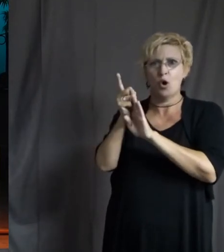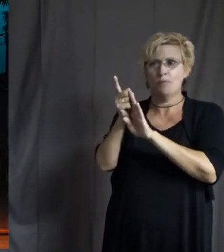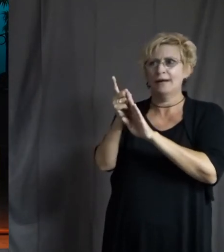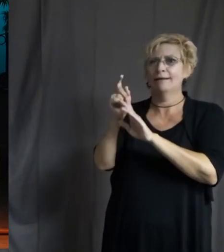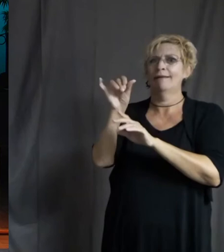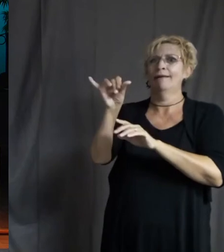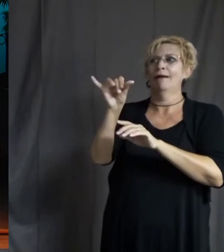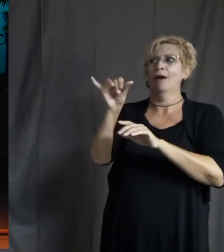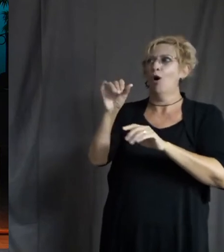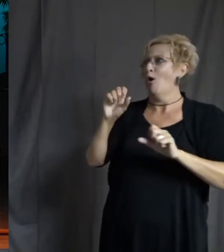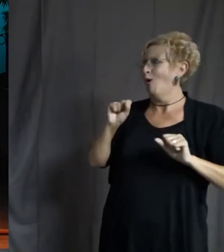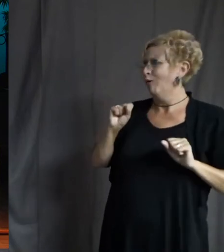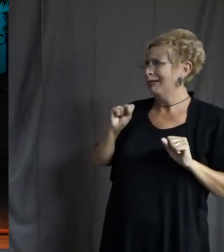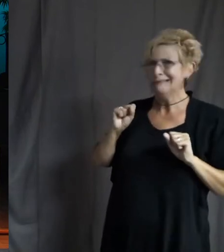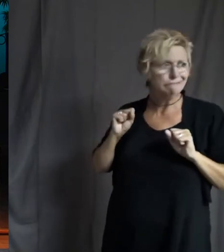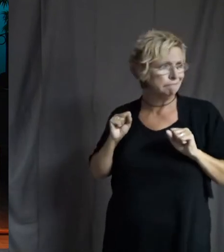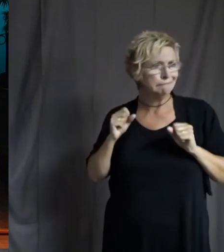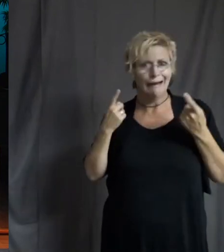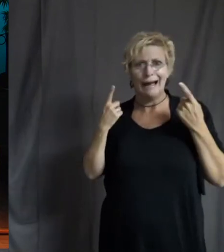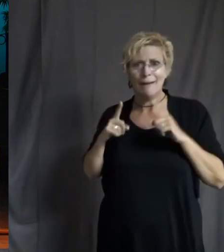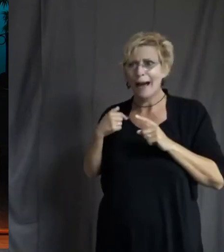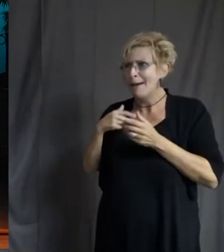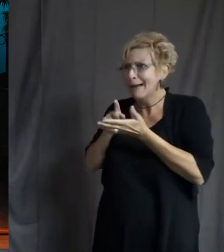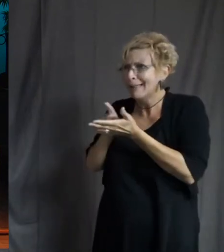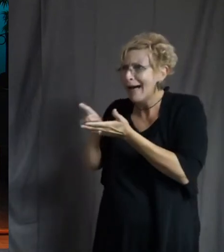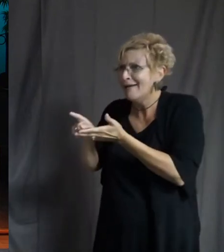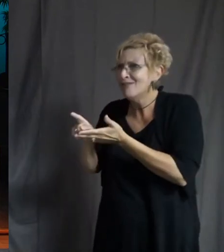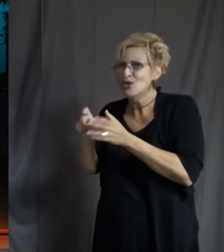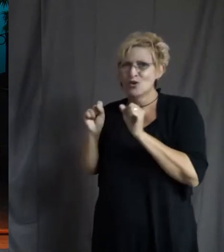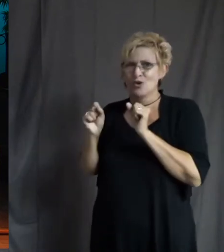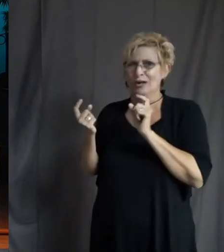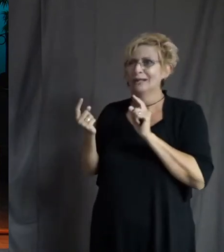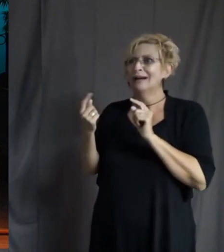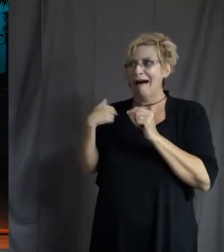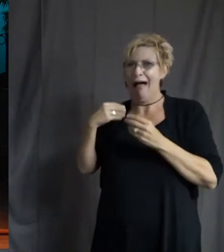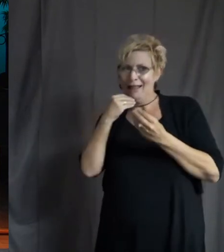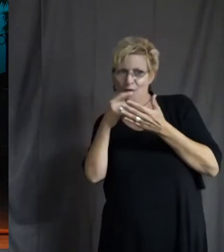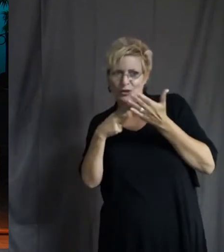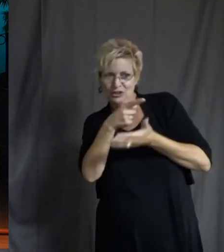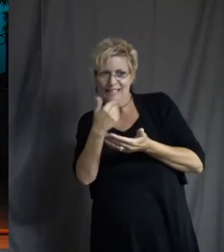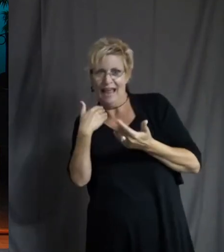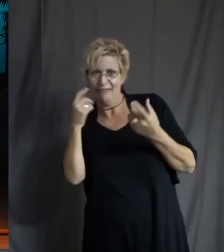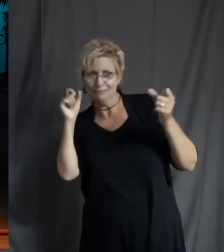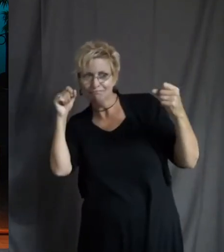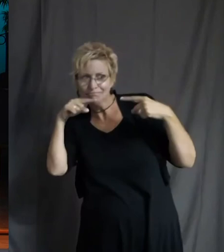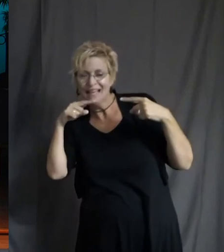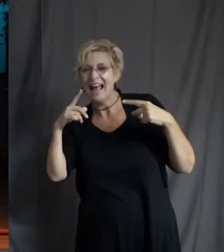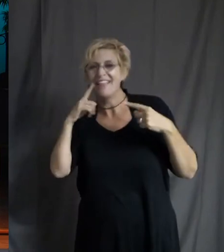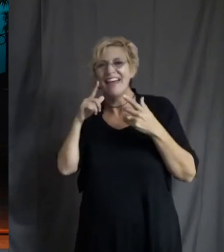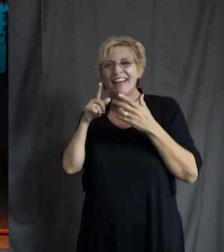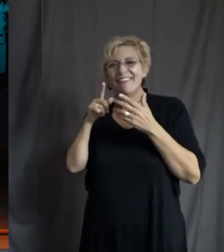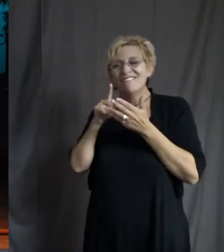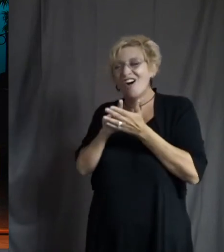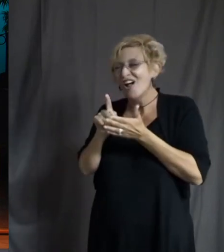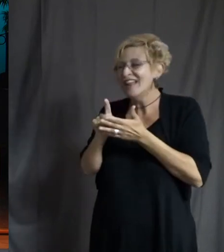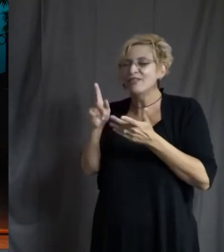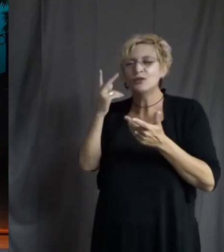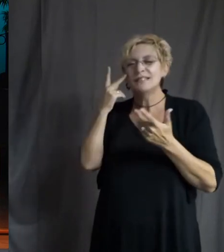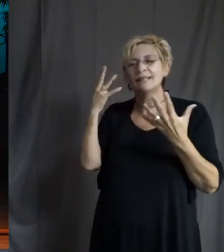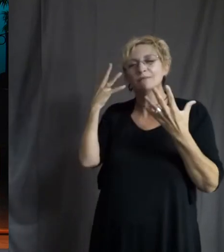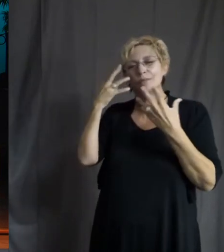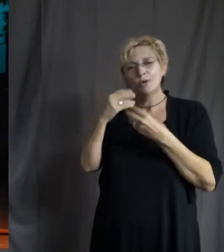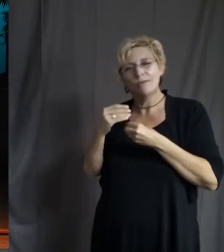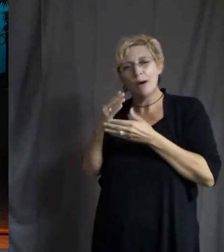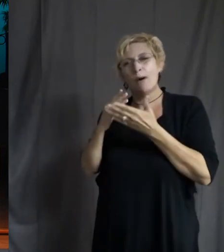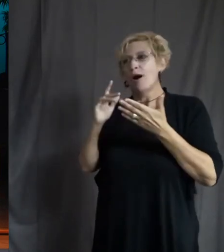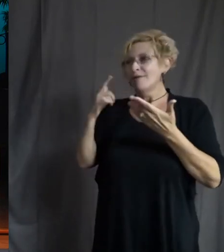each other. And all of a sudden, they do have that moment of, oh, shoot, I'm in love. Or I'll have what she's having. And